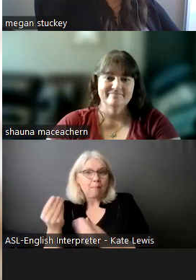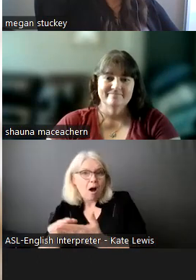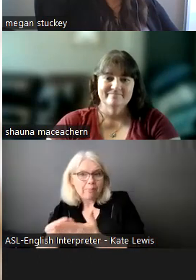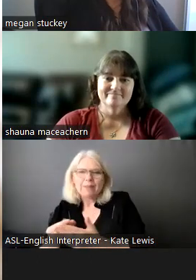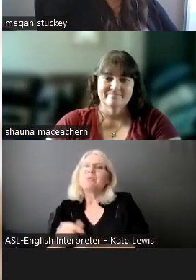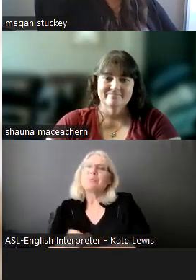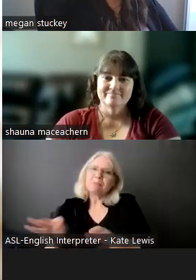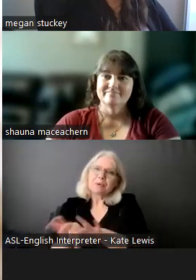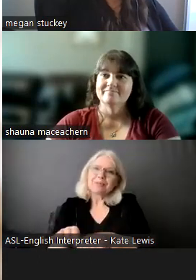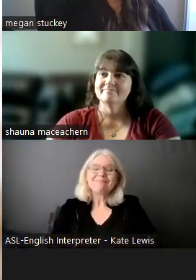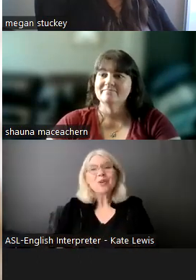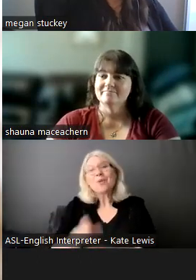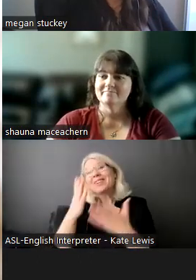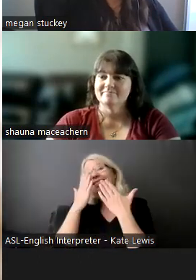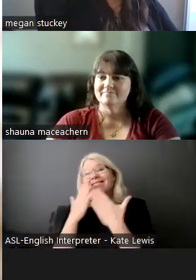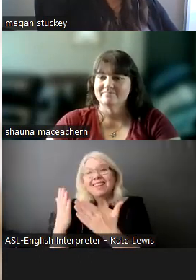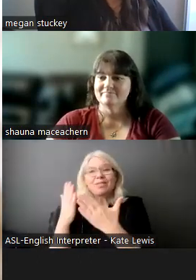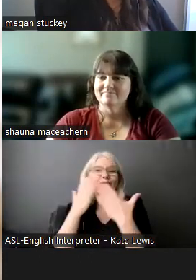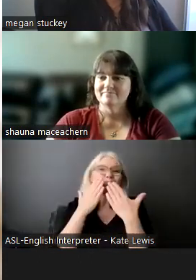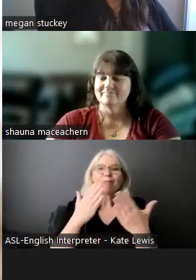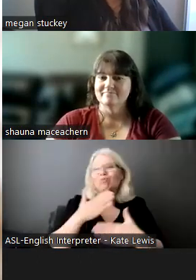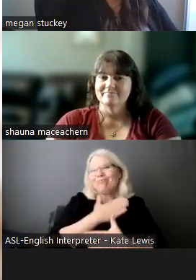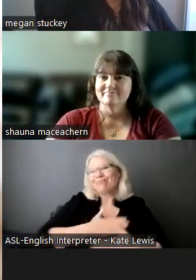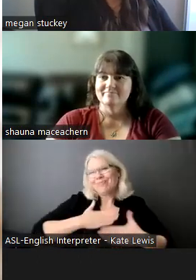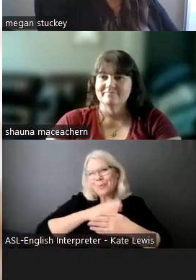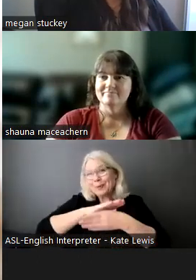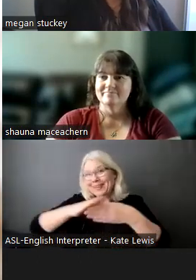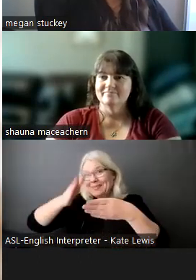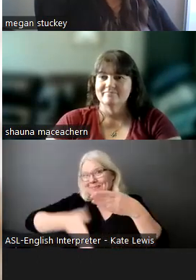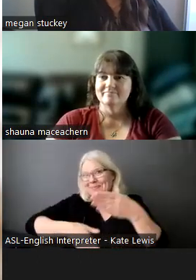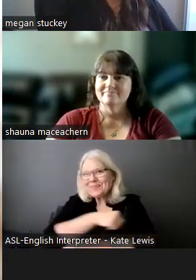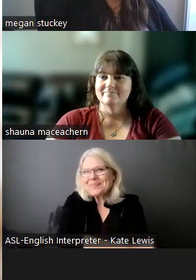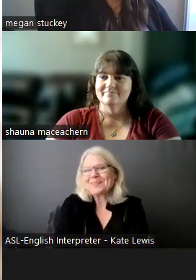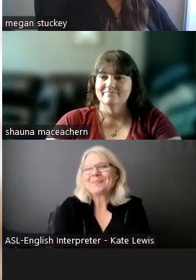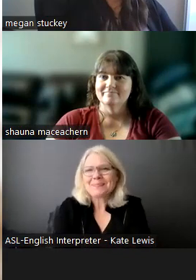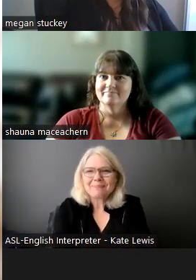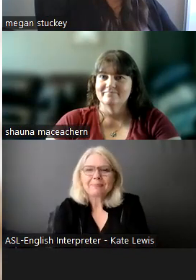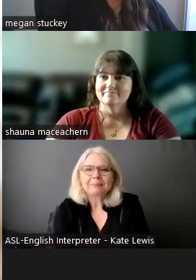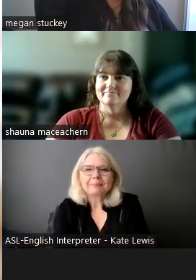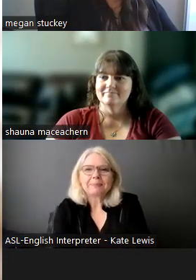Have a good afternoon, everybody, and a great weekend ahead. Thank you.